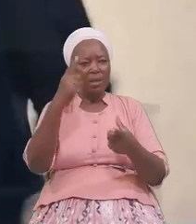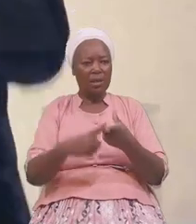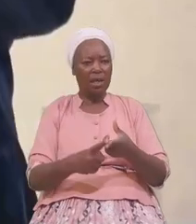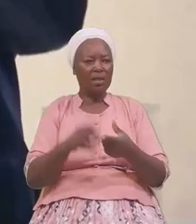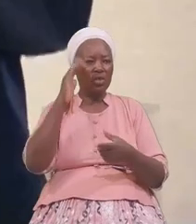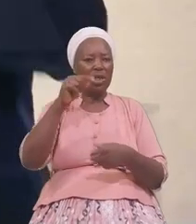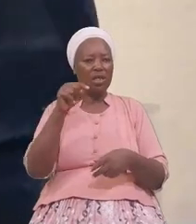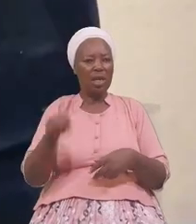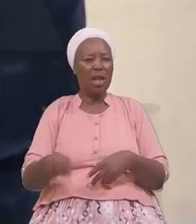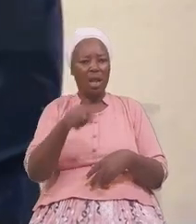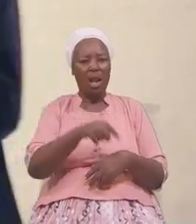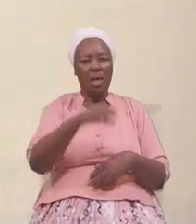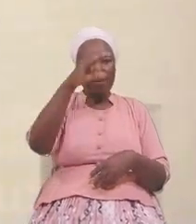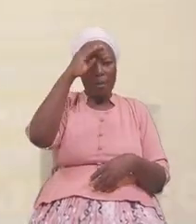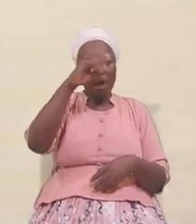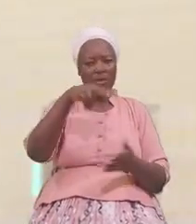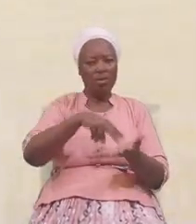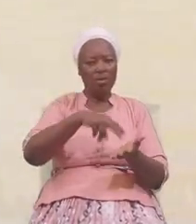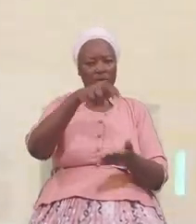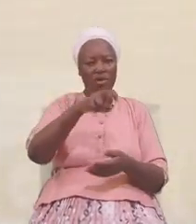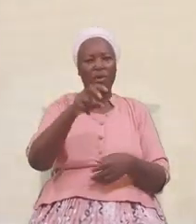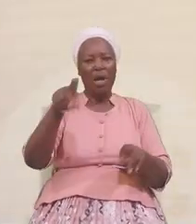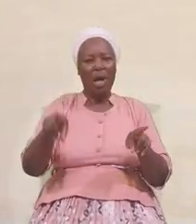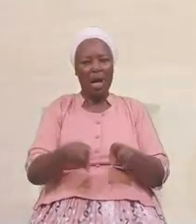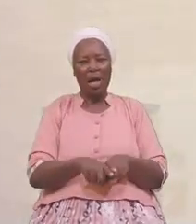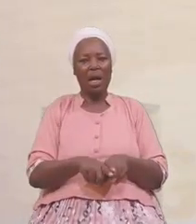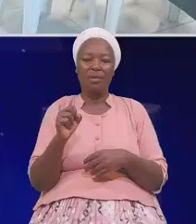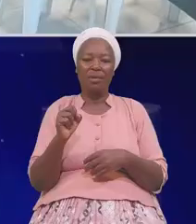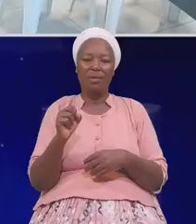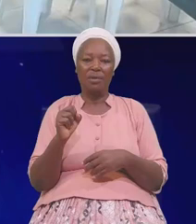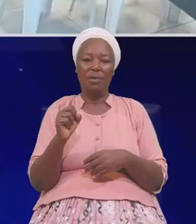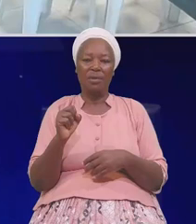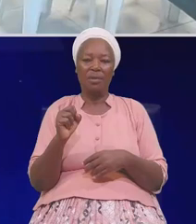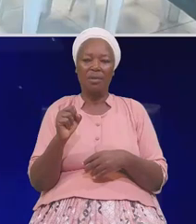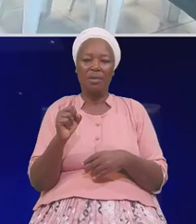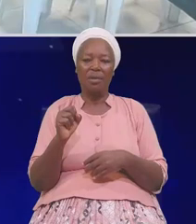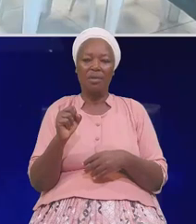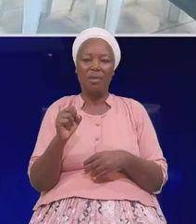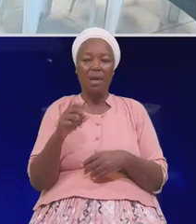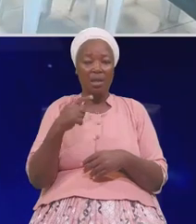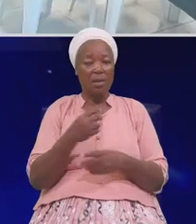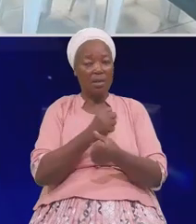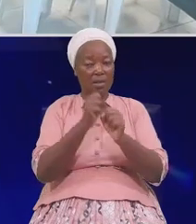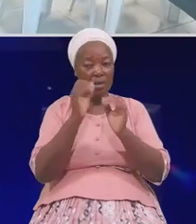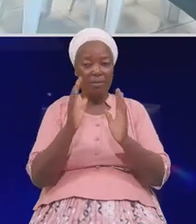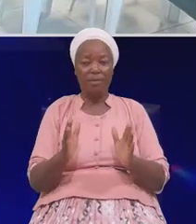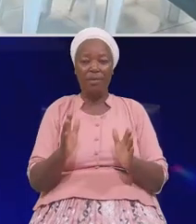lame man leap as an hart. The Savior,